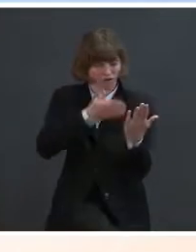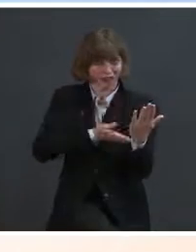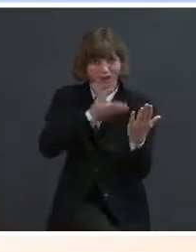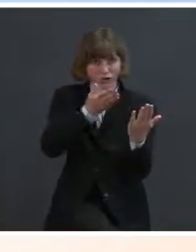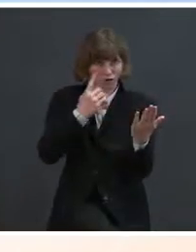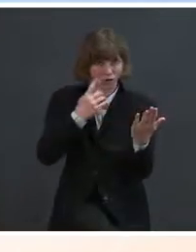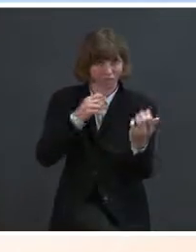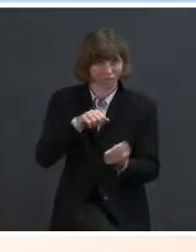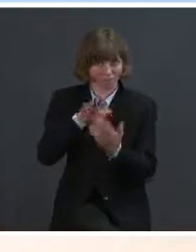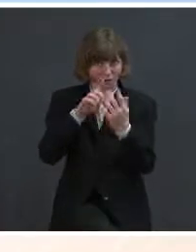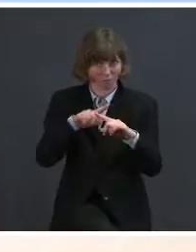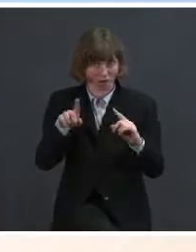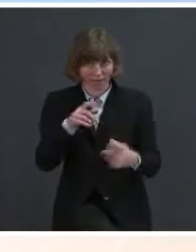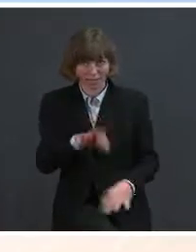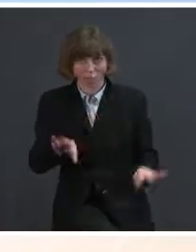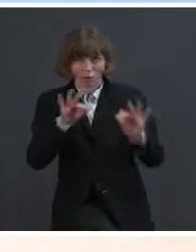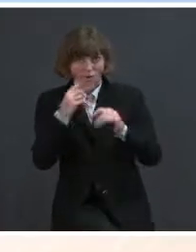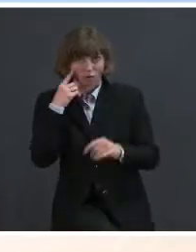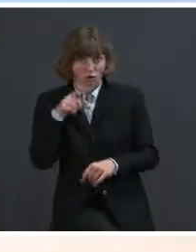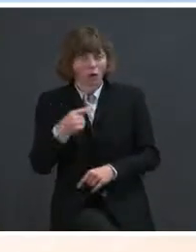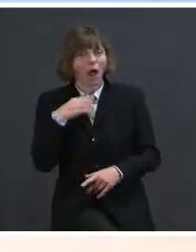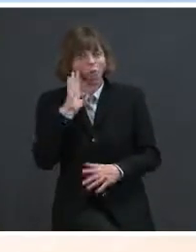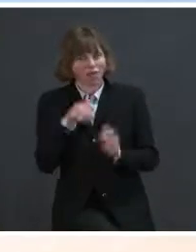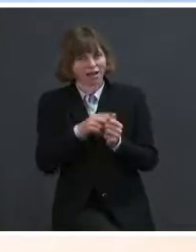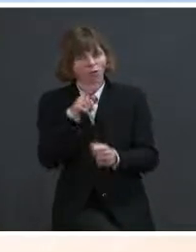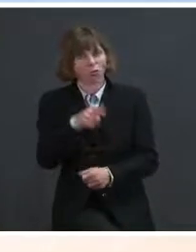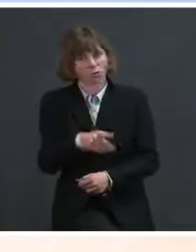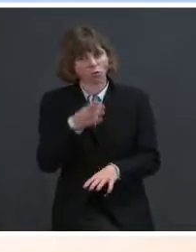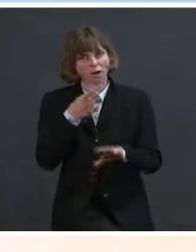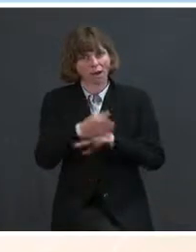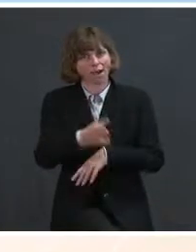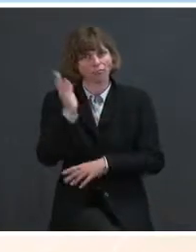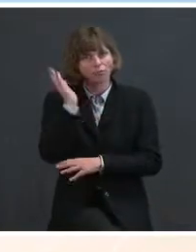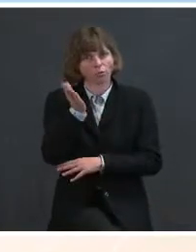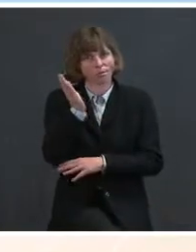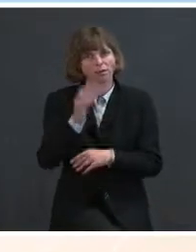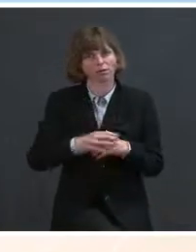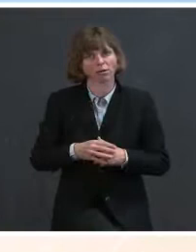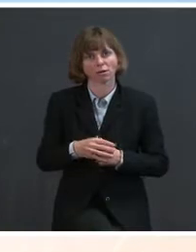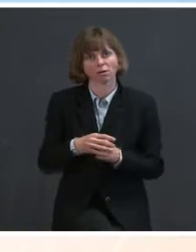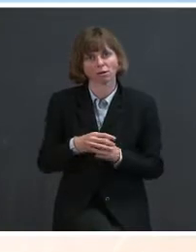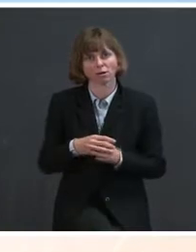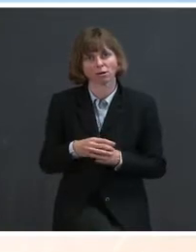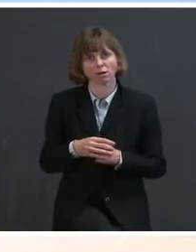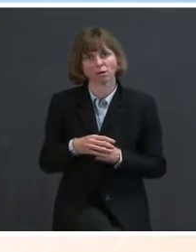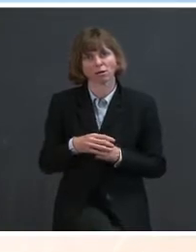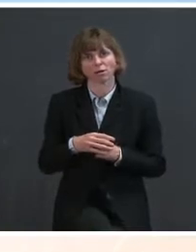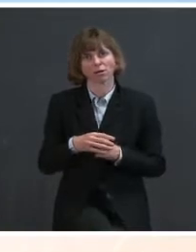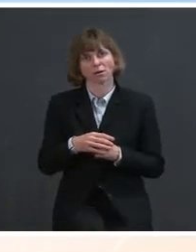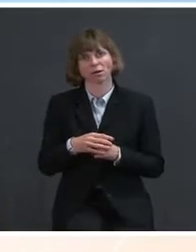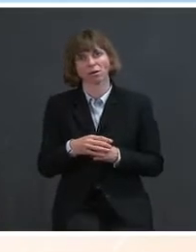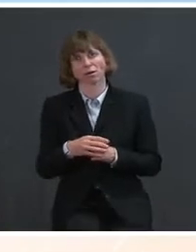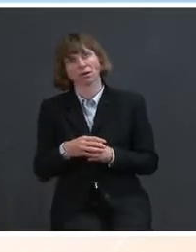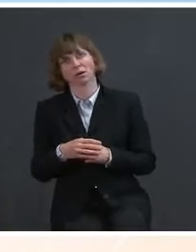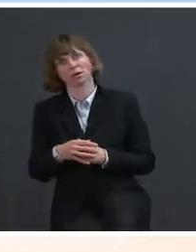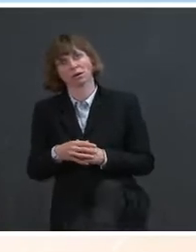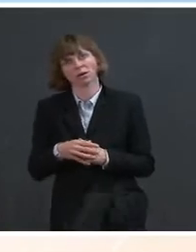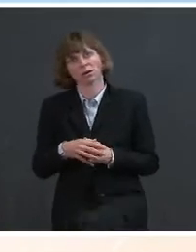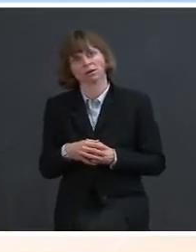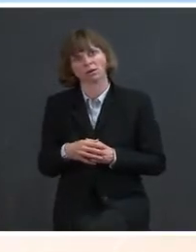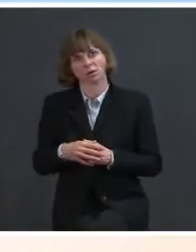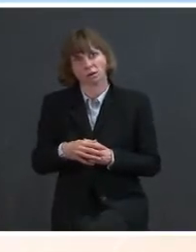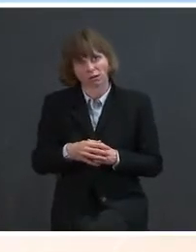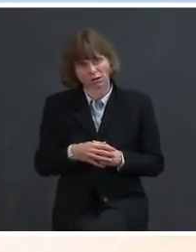it's important to you, I will follow up with you after the briefing on it. Well, you've been called out for it once before, so it was a surprise. We know you did a line-by-line edit, so it's a surprise that it went in